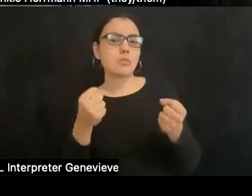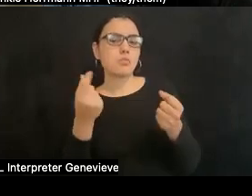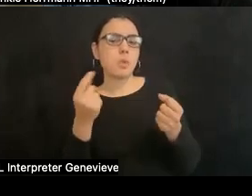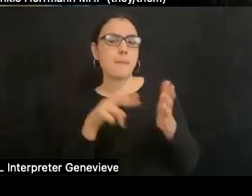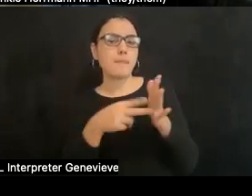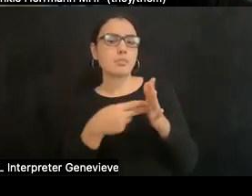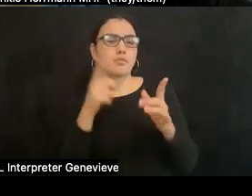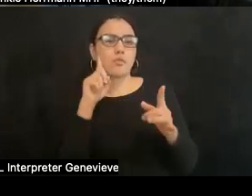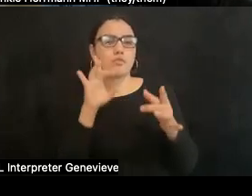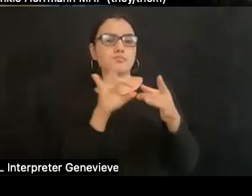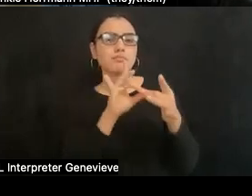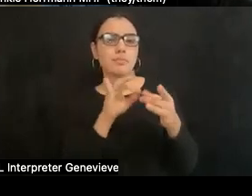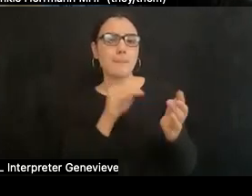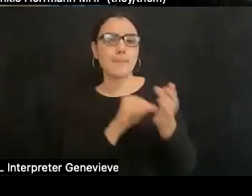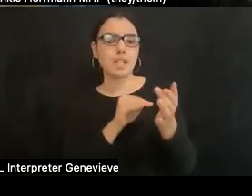Medicaid.